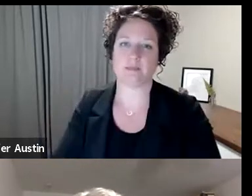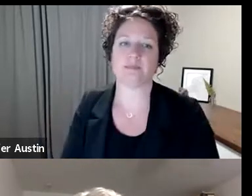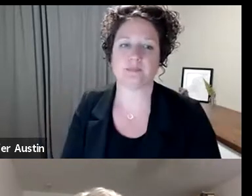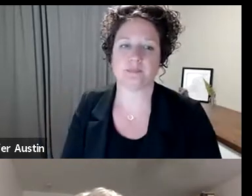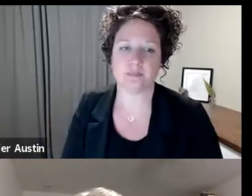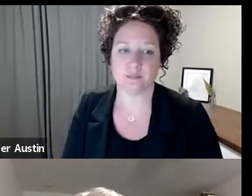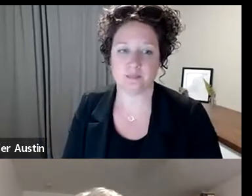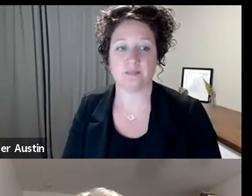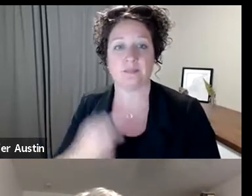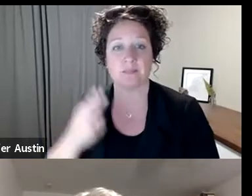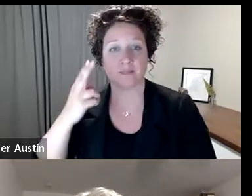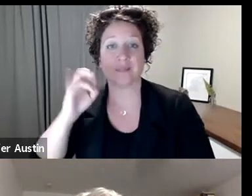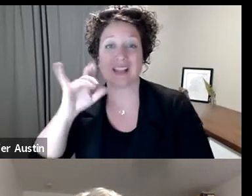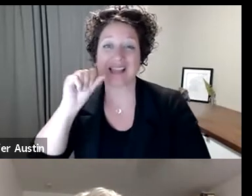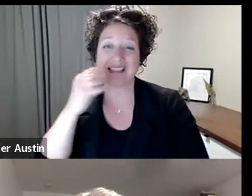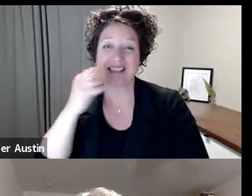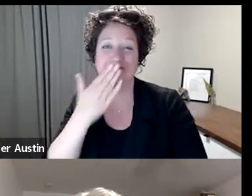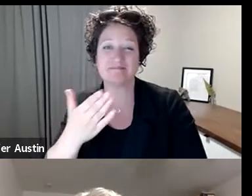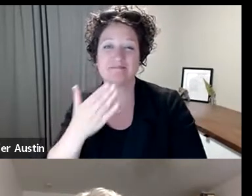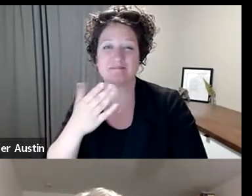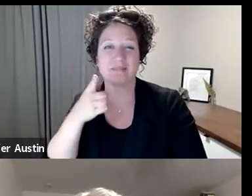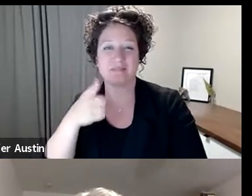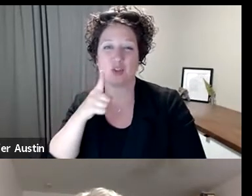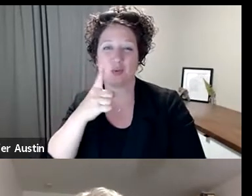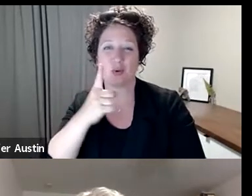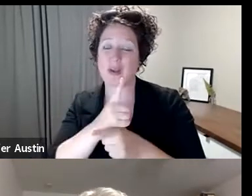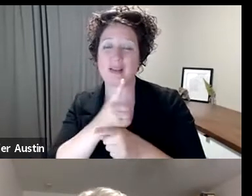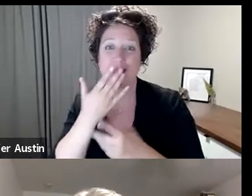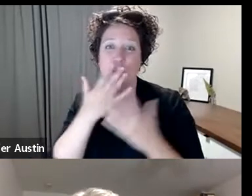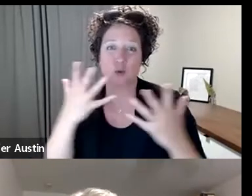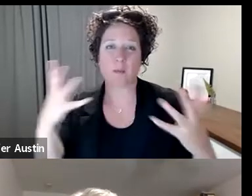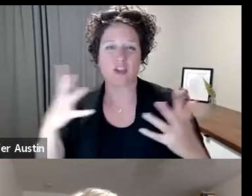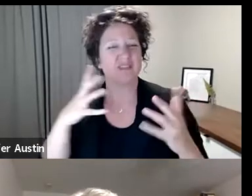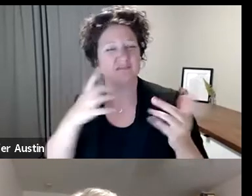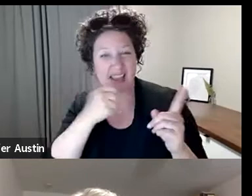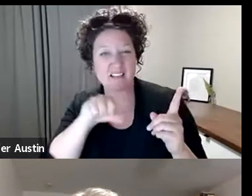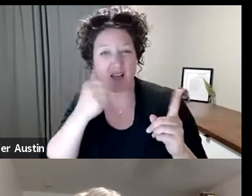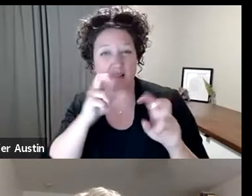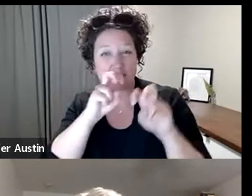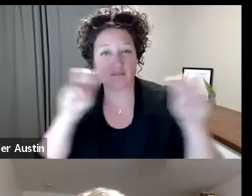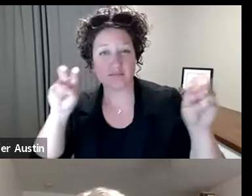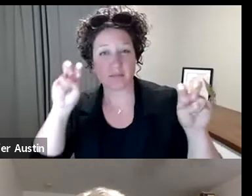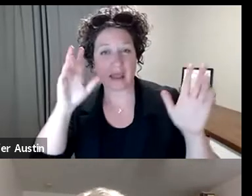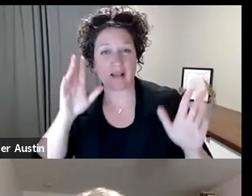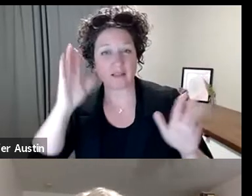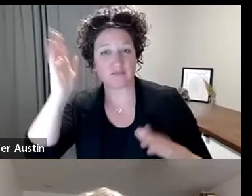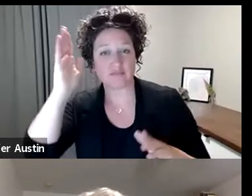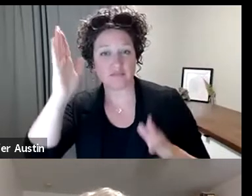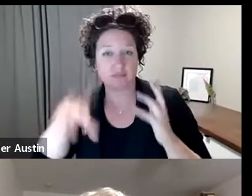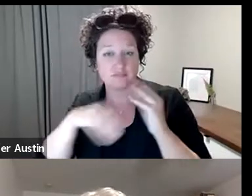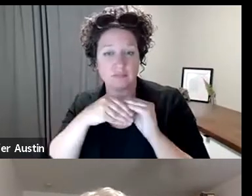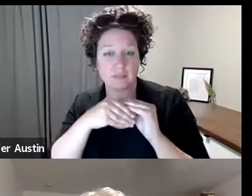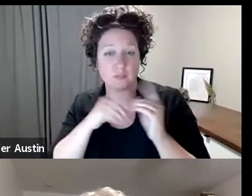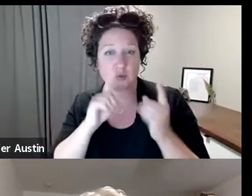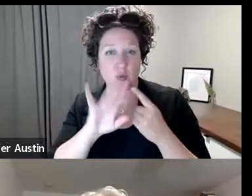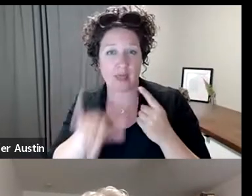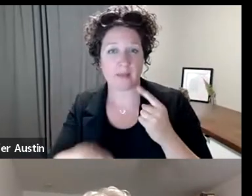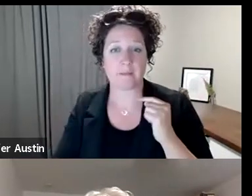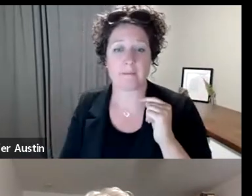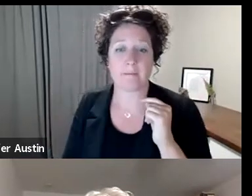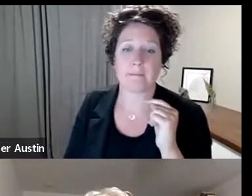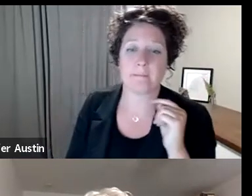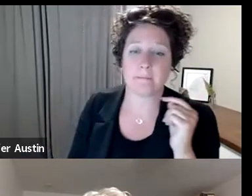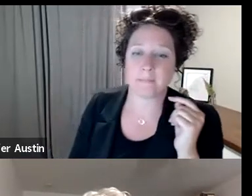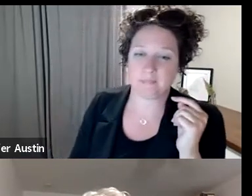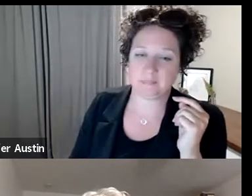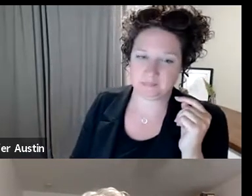You're so right, Samantha. Thank you so much for that. Does anybody else on the panel wish to add on to that, that